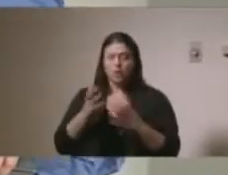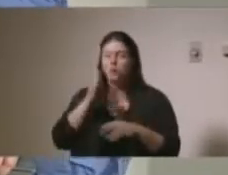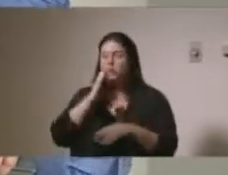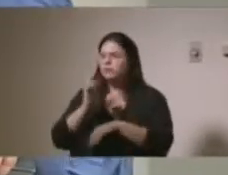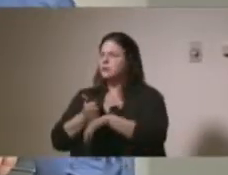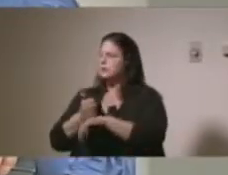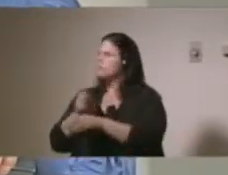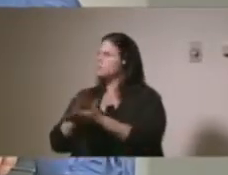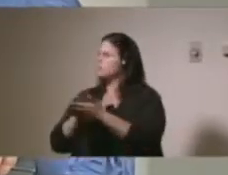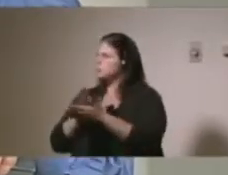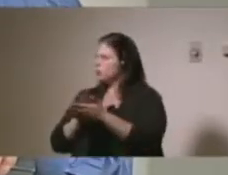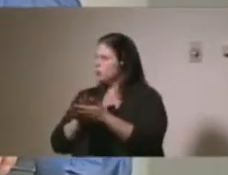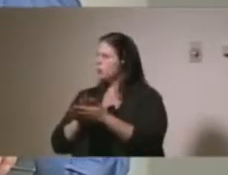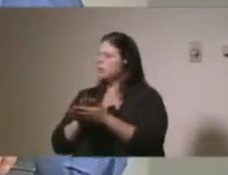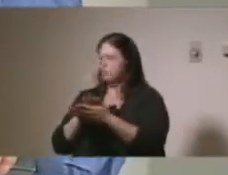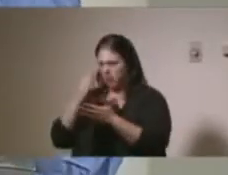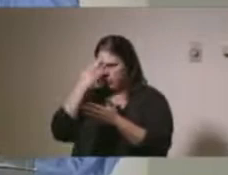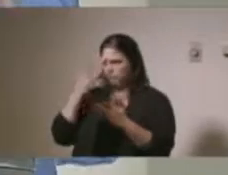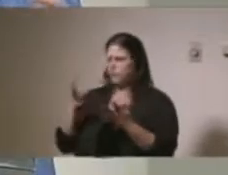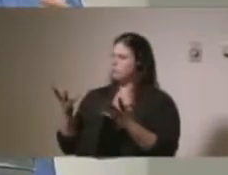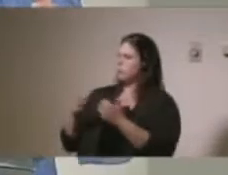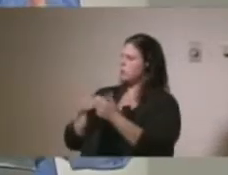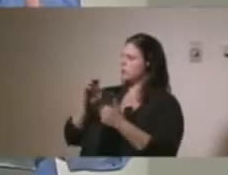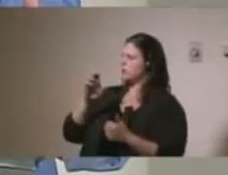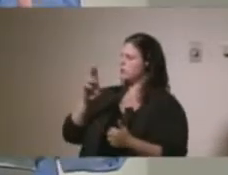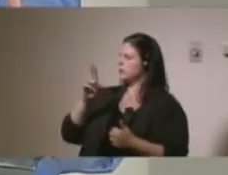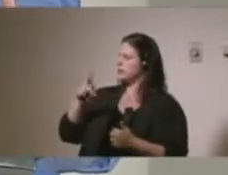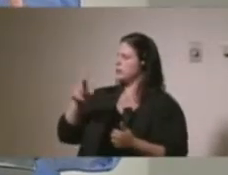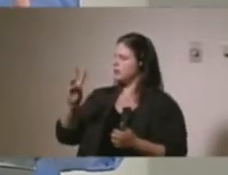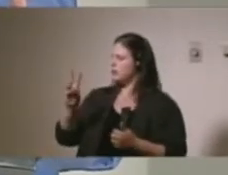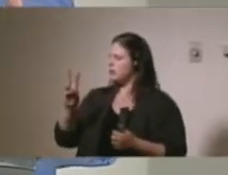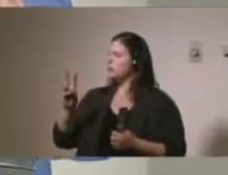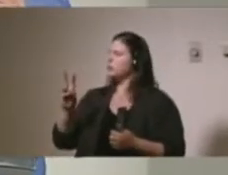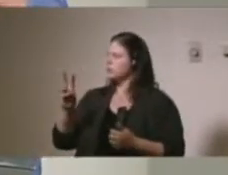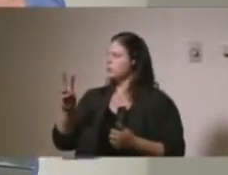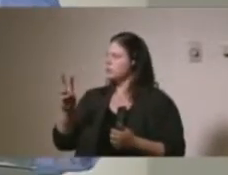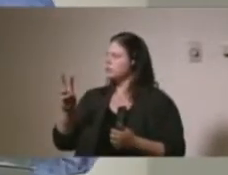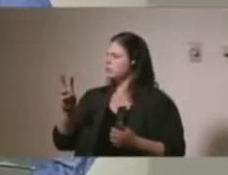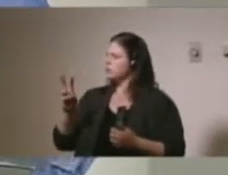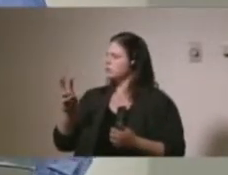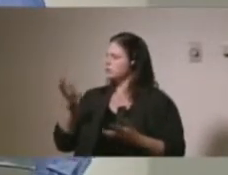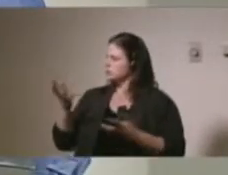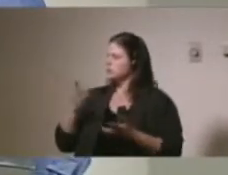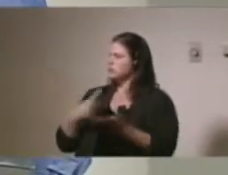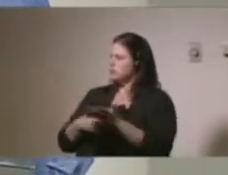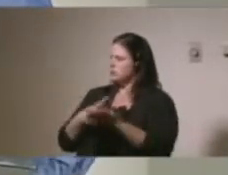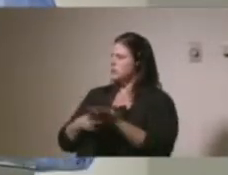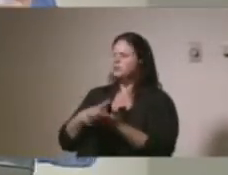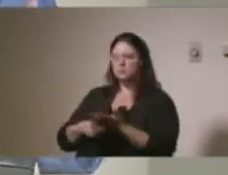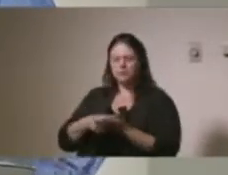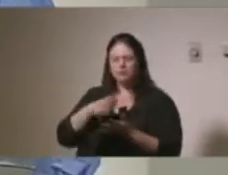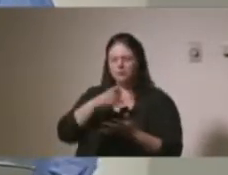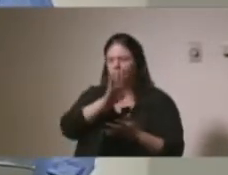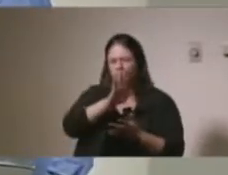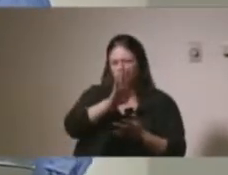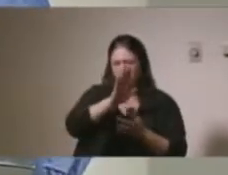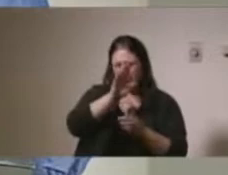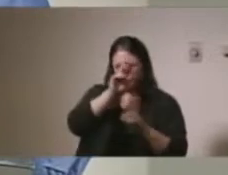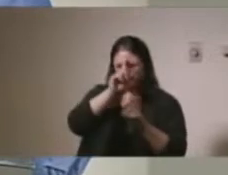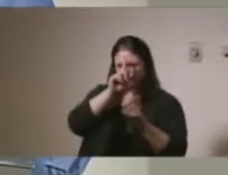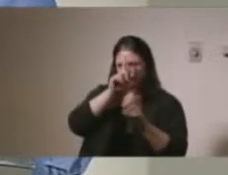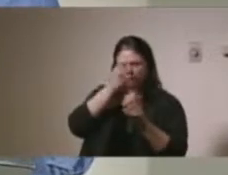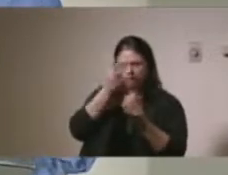we've had some conversations with CUPW to, again, have conversations about understanding these predatory lenders, understanding that